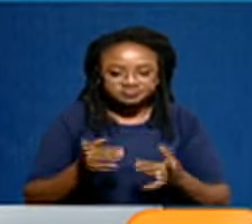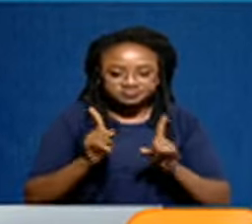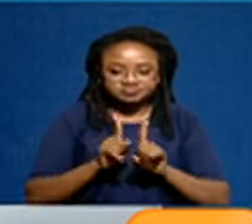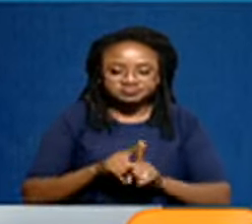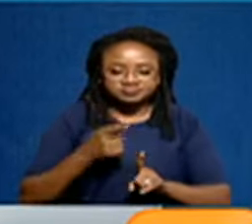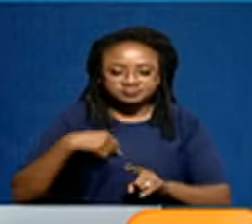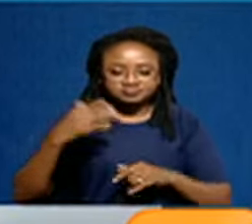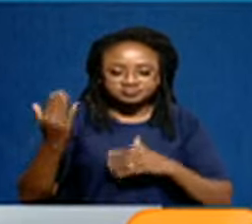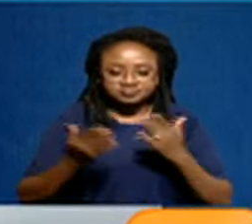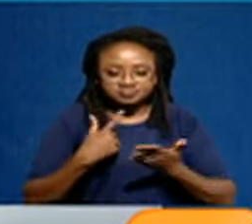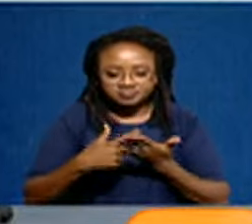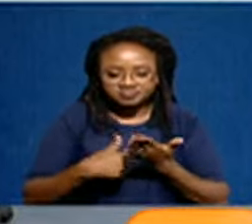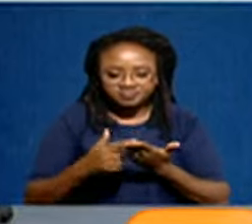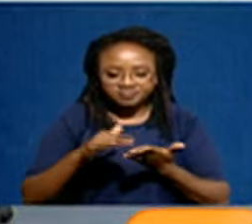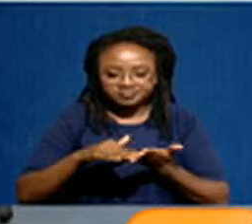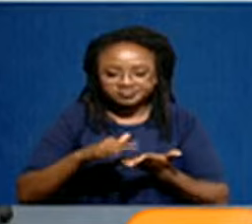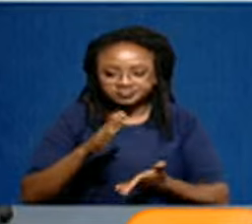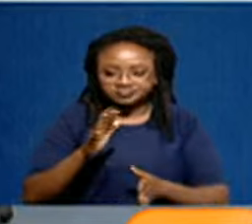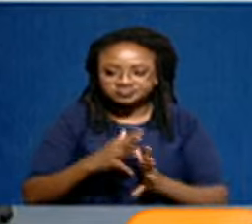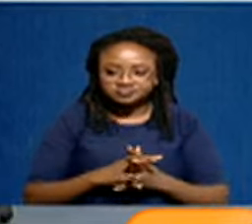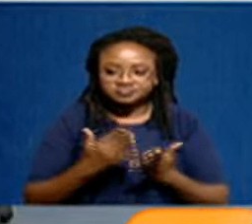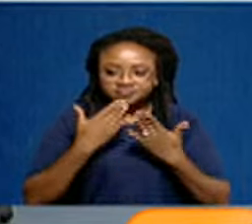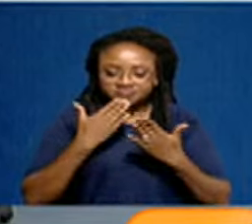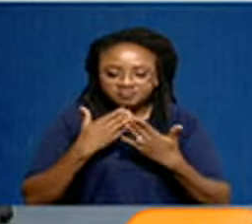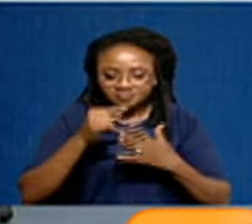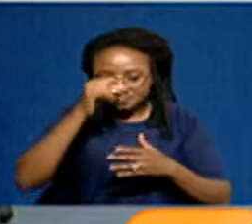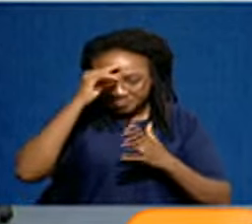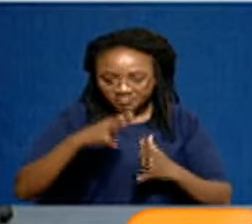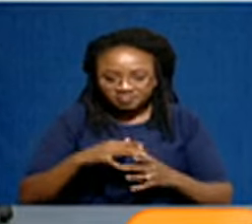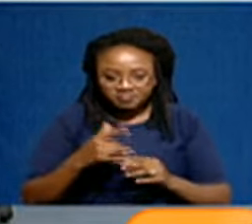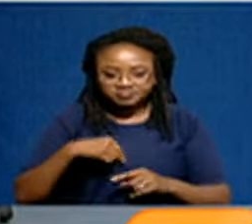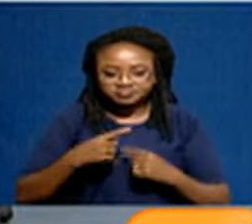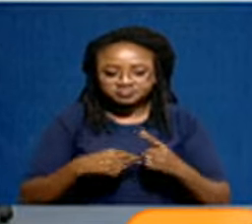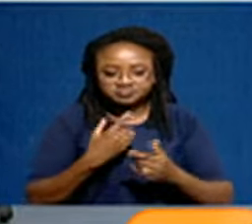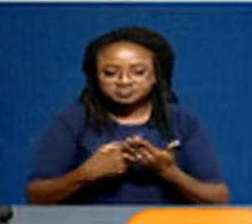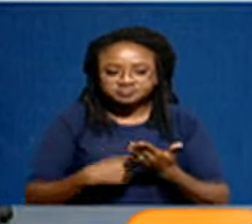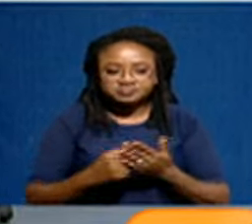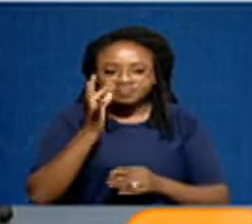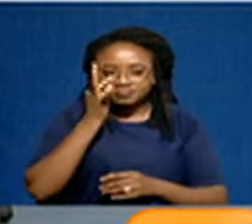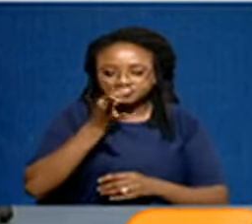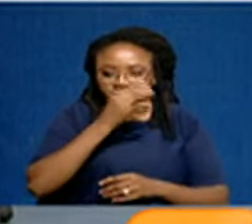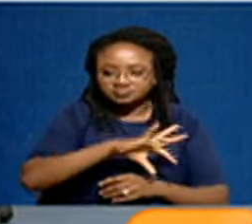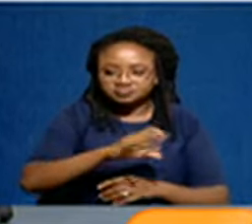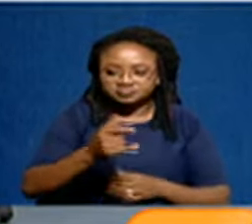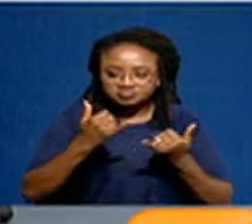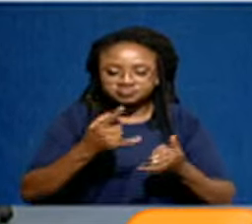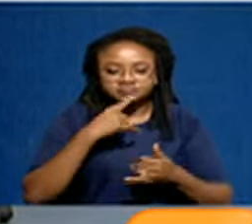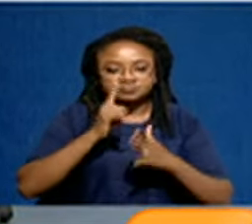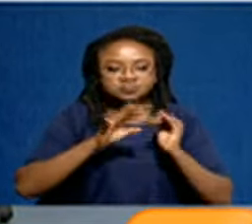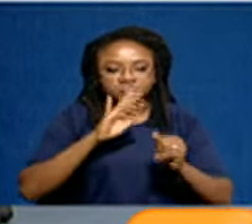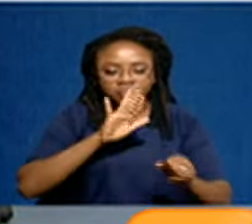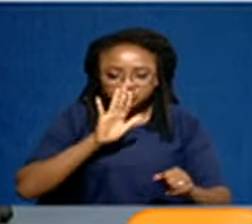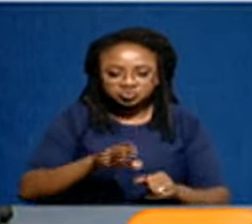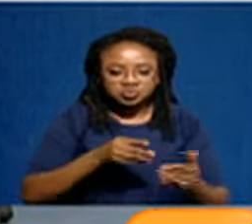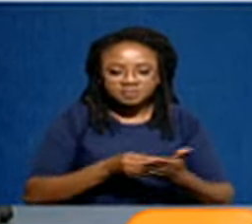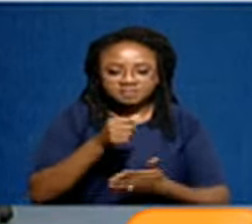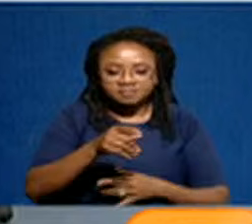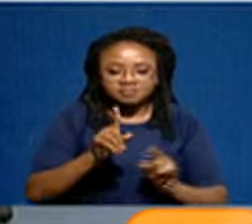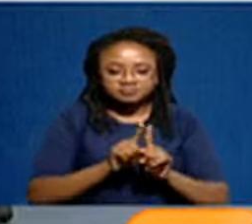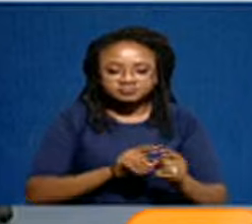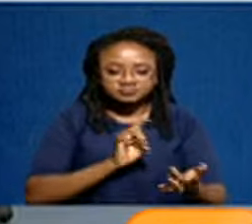the conversation. But Governor, thank you for making time. Nyeri County is now threatening to stop the pay and summarily dismiss the striking